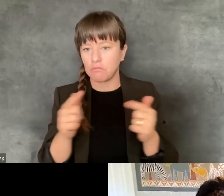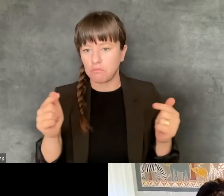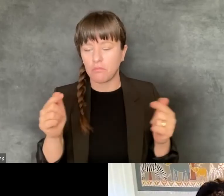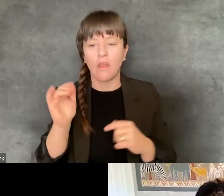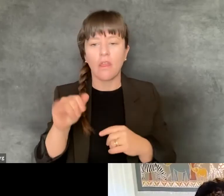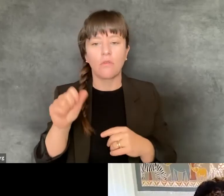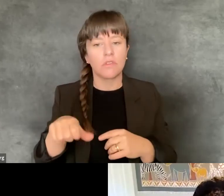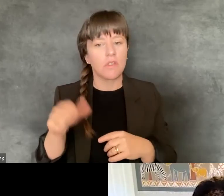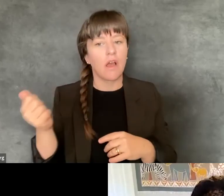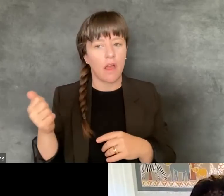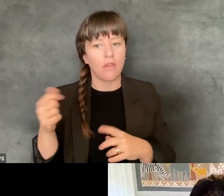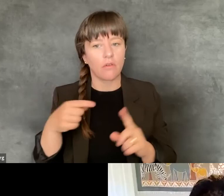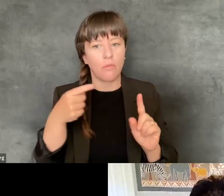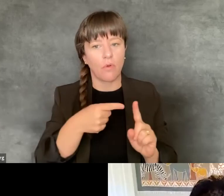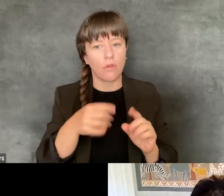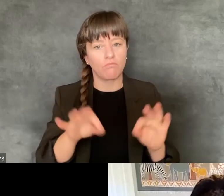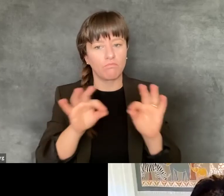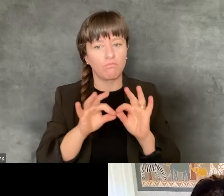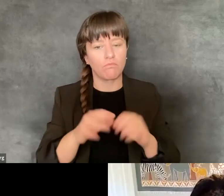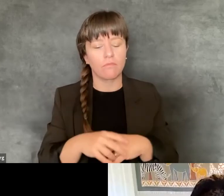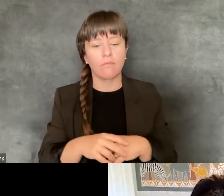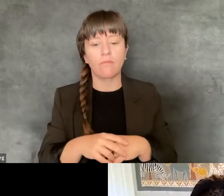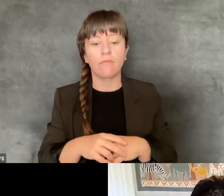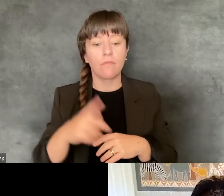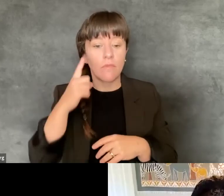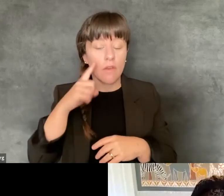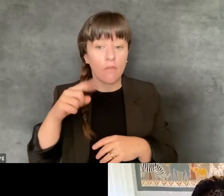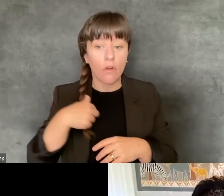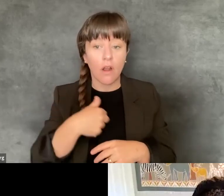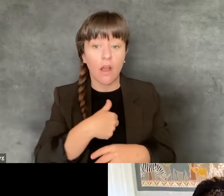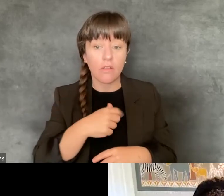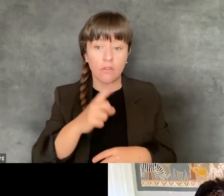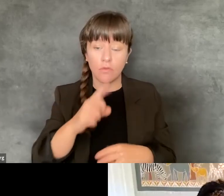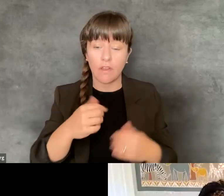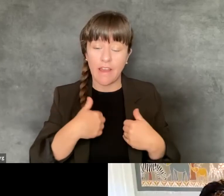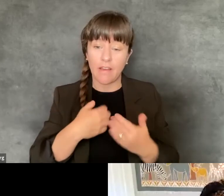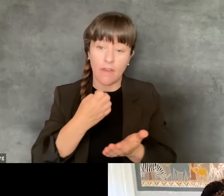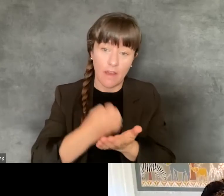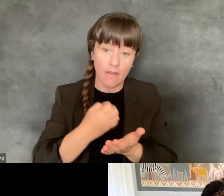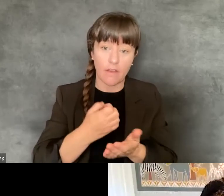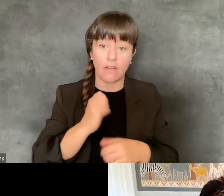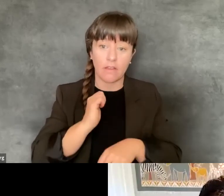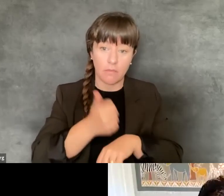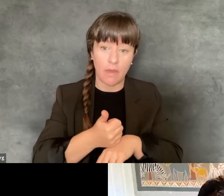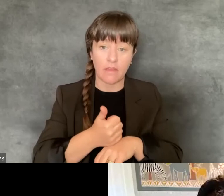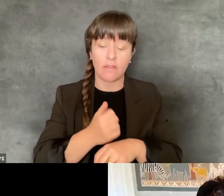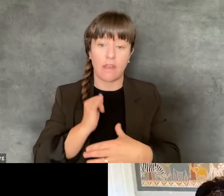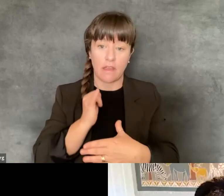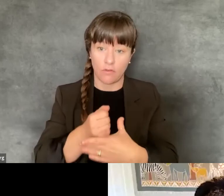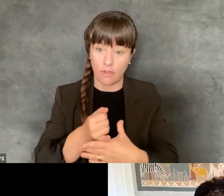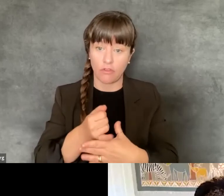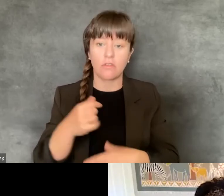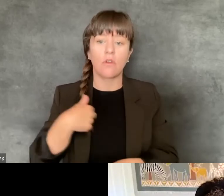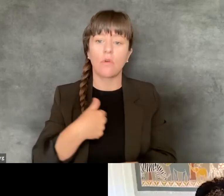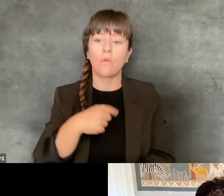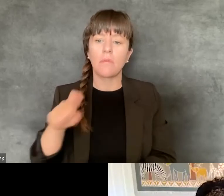another takeaway. I think for us to really have evidence-based interventions, we have to